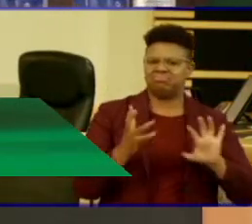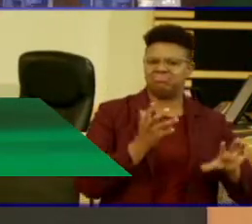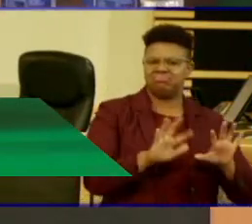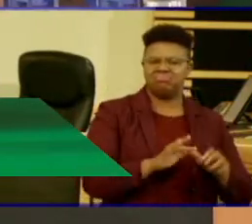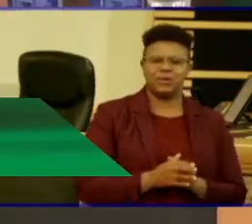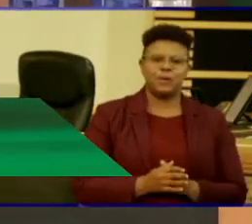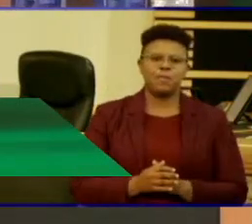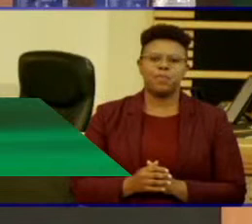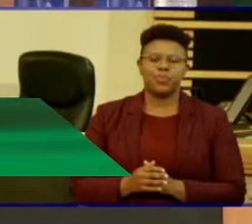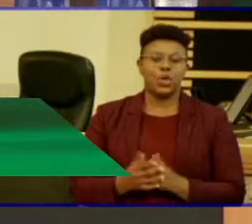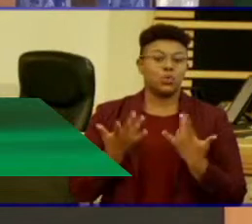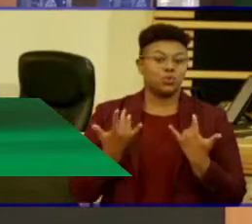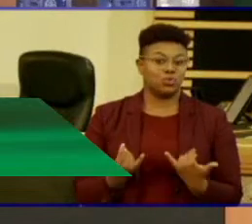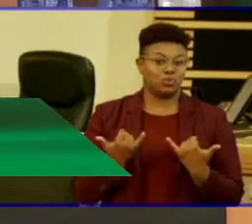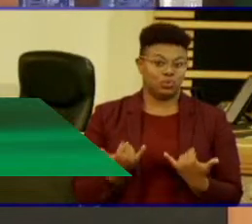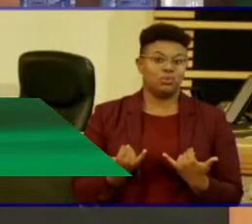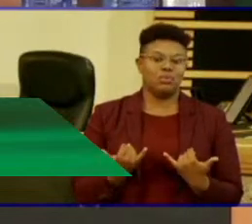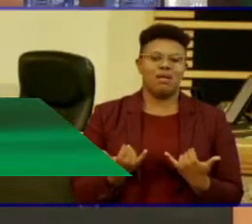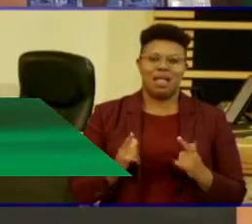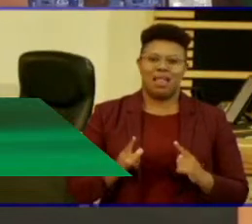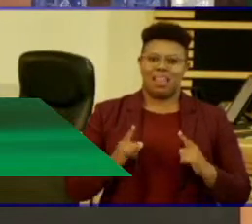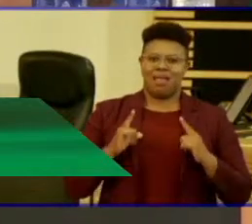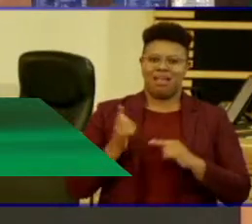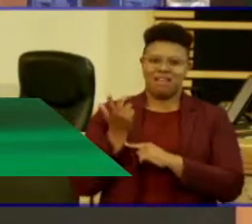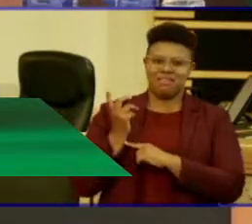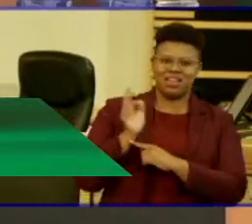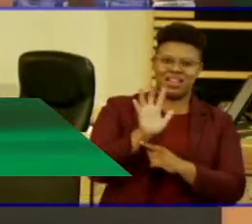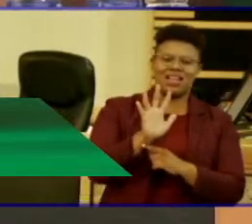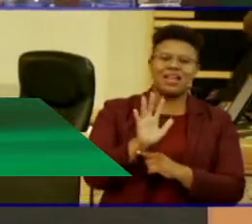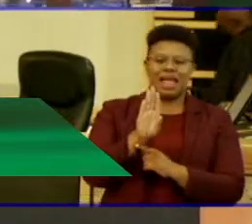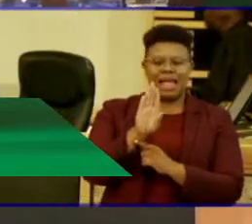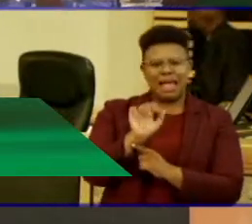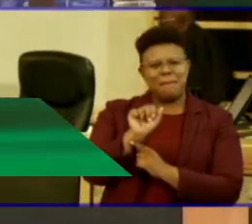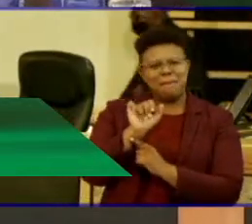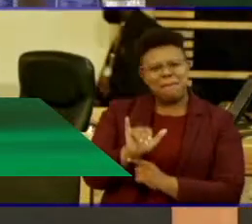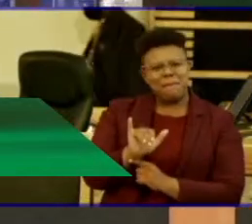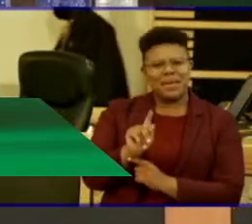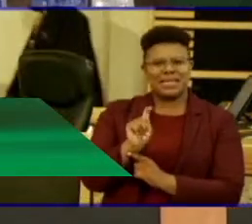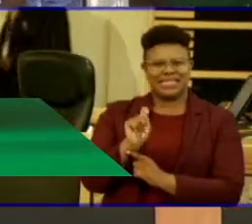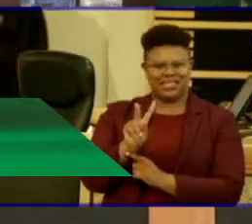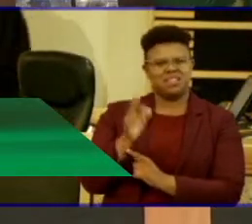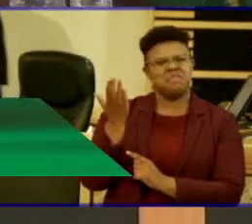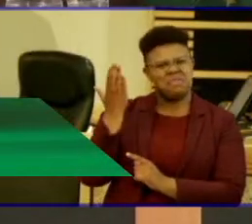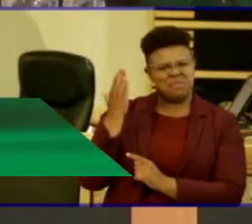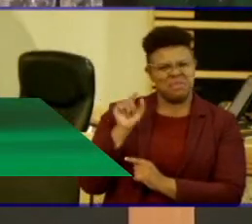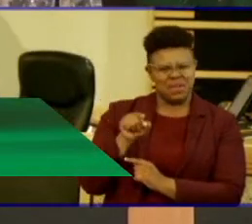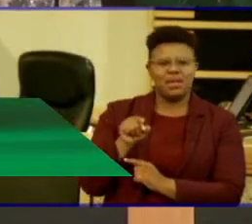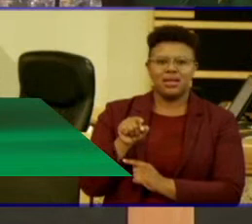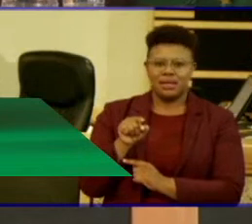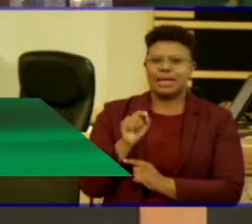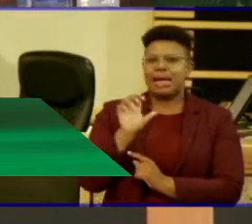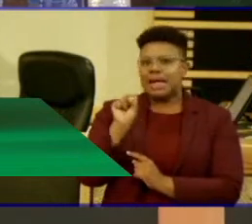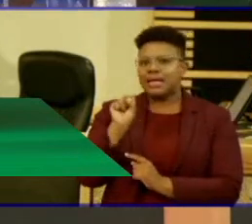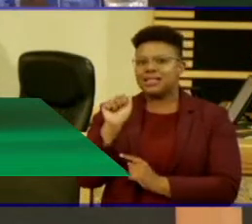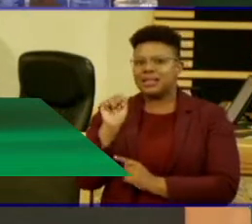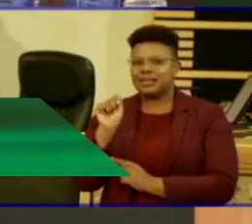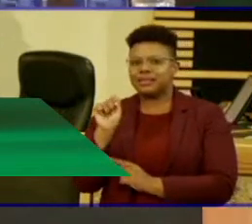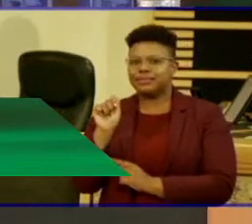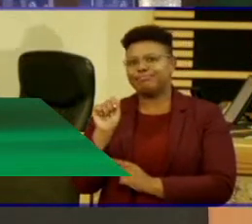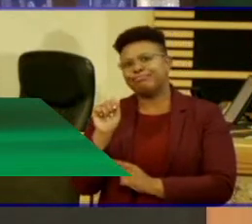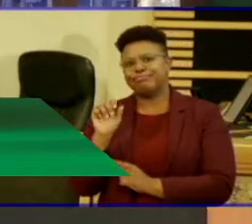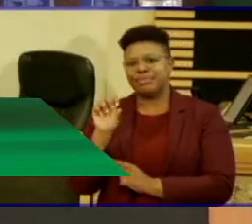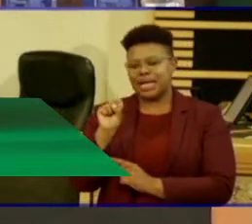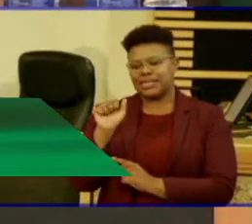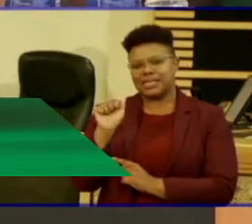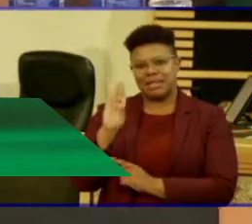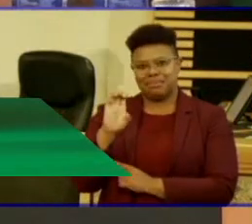Today, we will be live on Mpumakapa TV, SABC television channels, ETV,